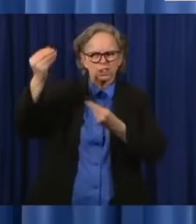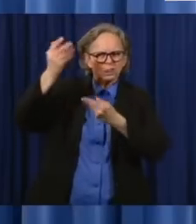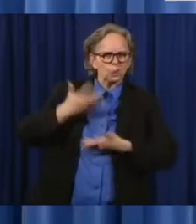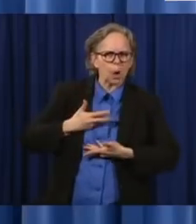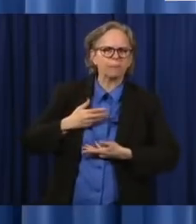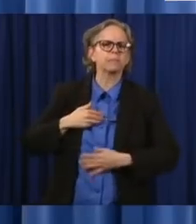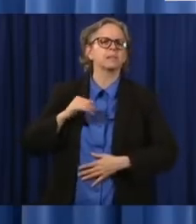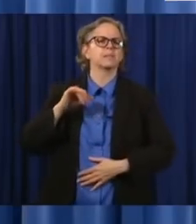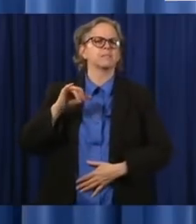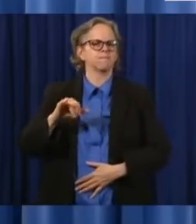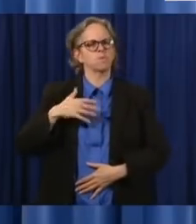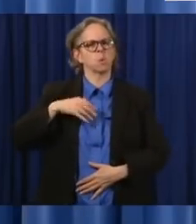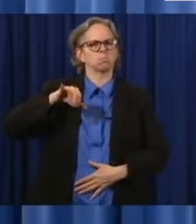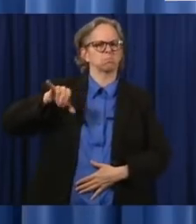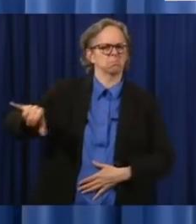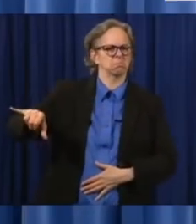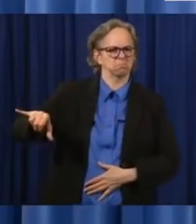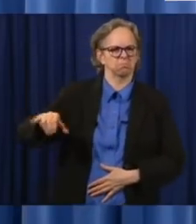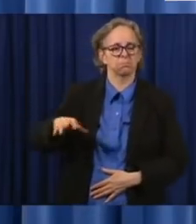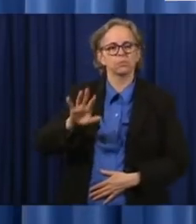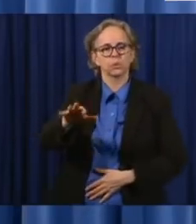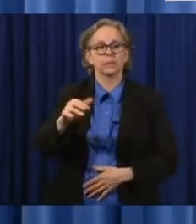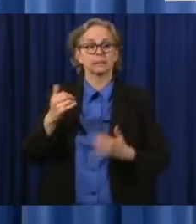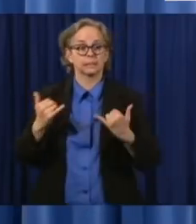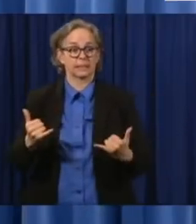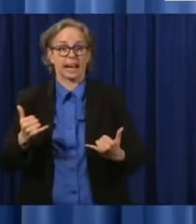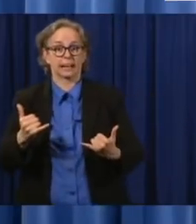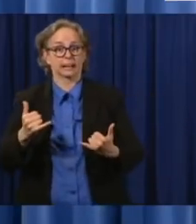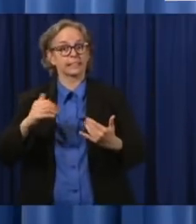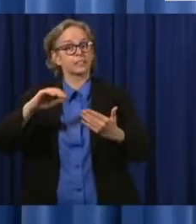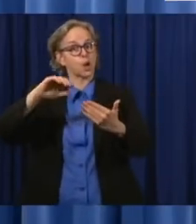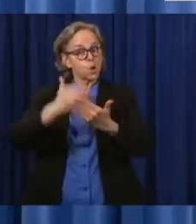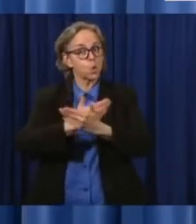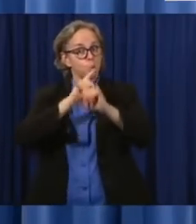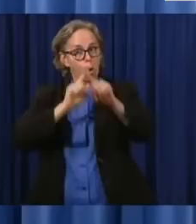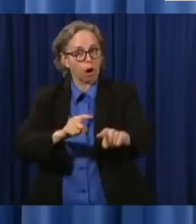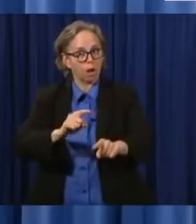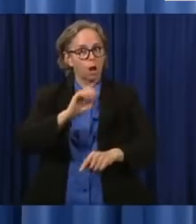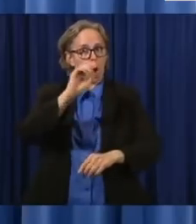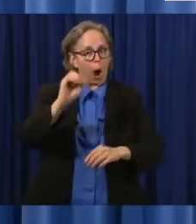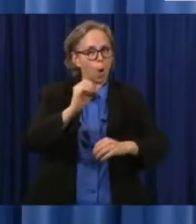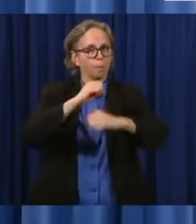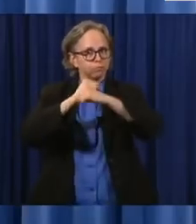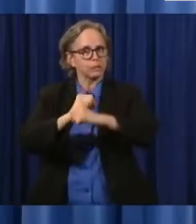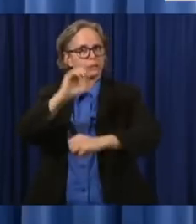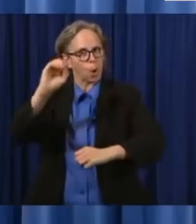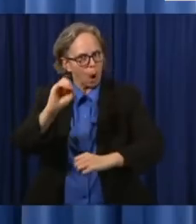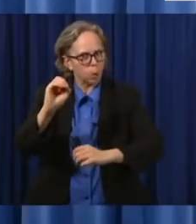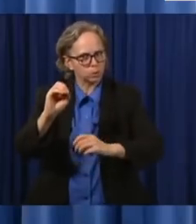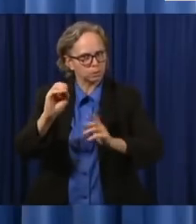It is an order, but as you could tell from the order,